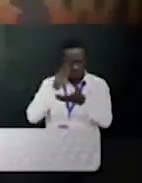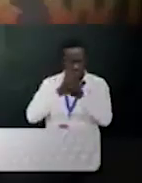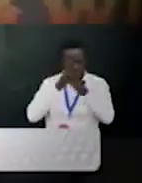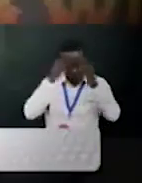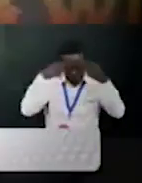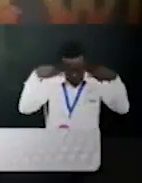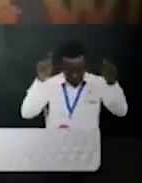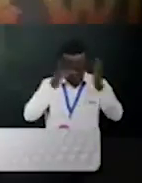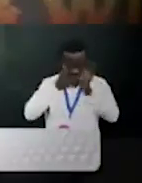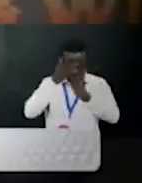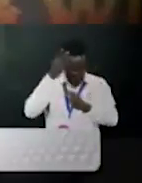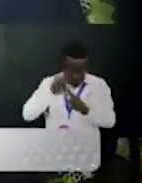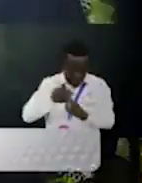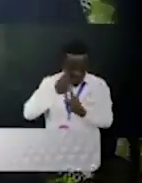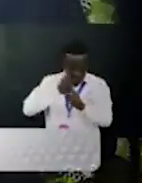Le masuanda la